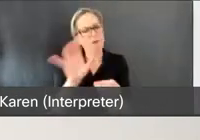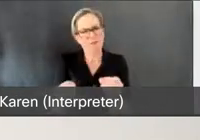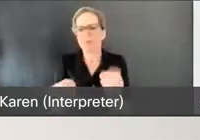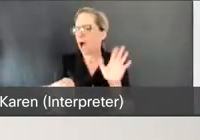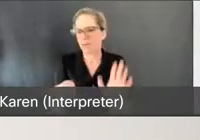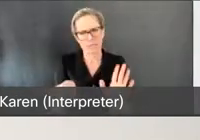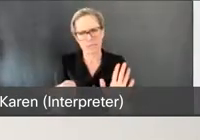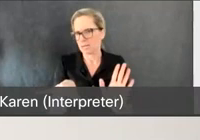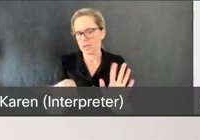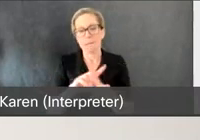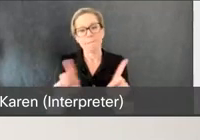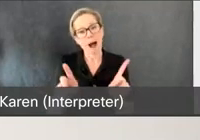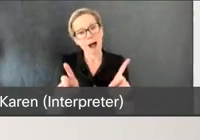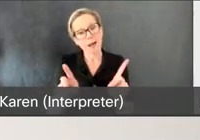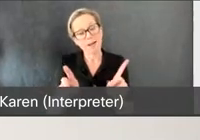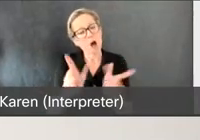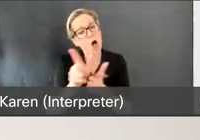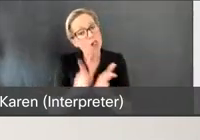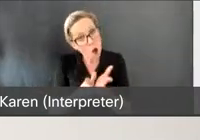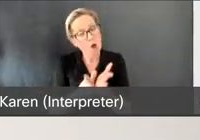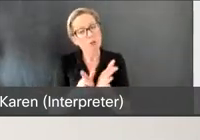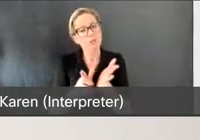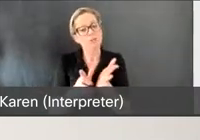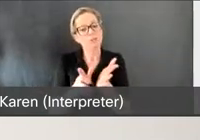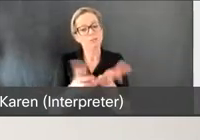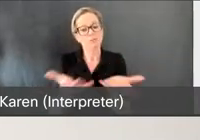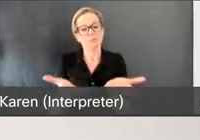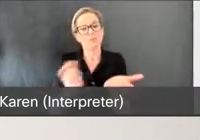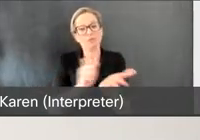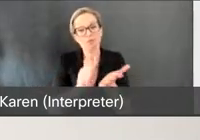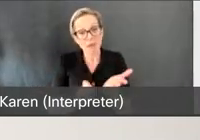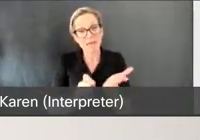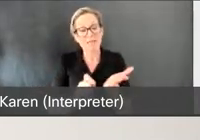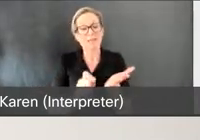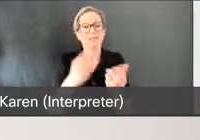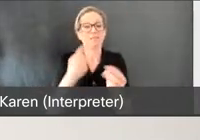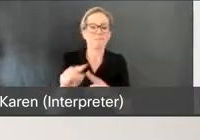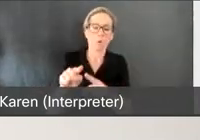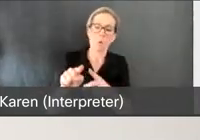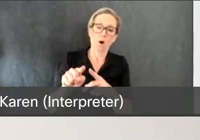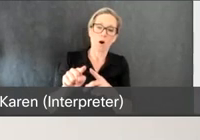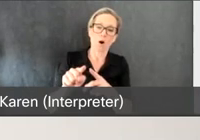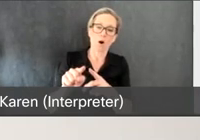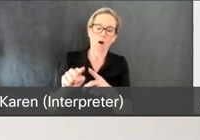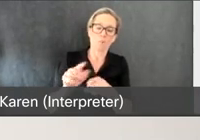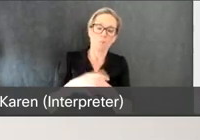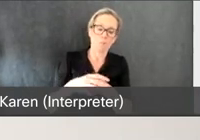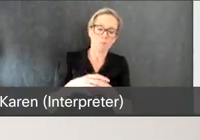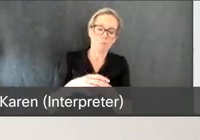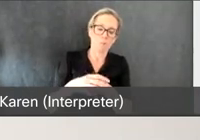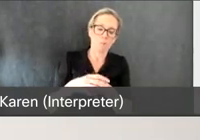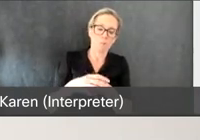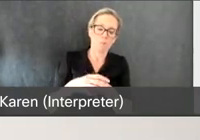unfortunately, the laws are written not for the A and B students, but it's written for the D and F students. So you're going to be hearing a lot